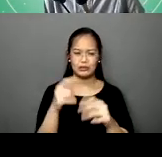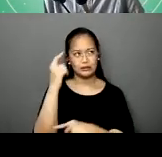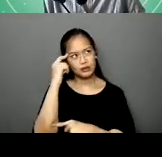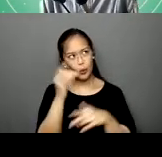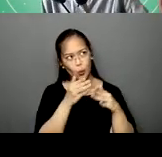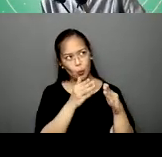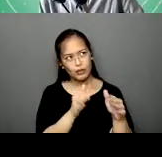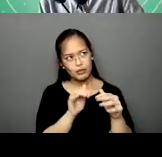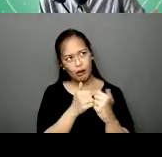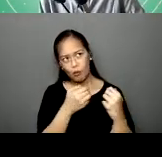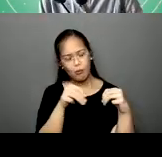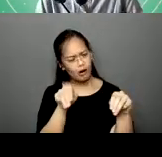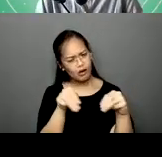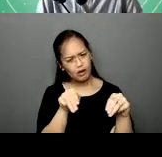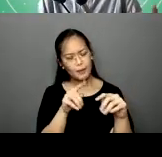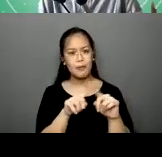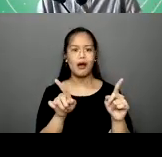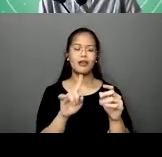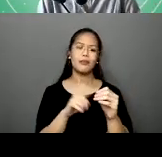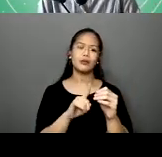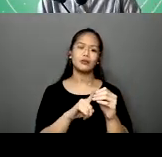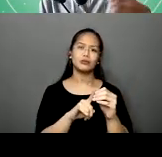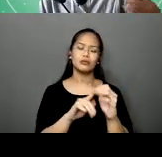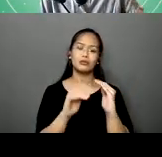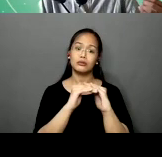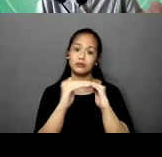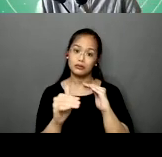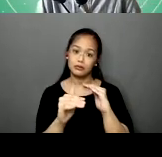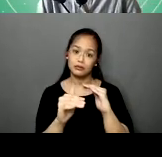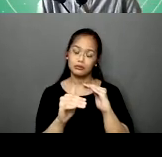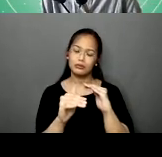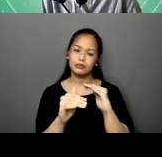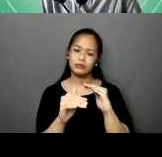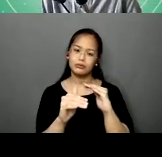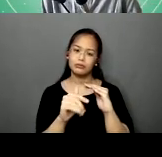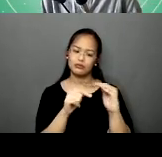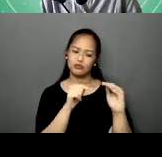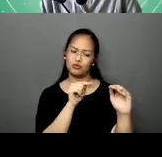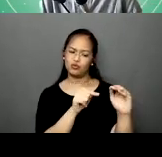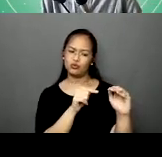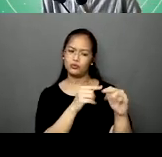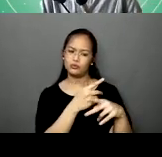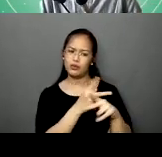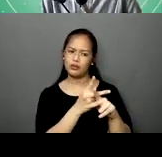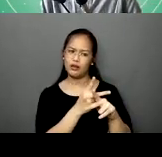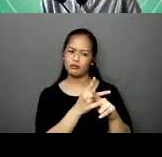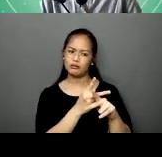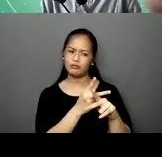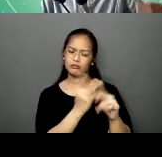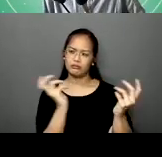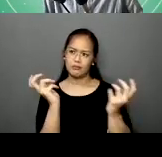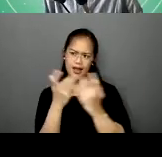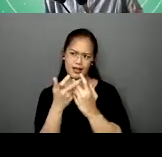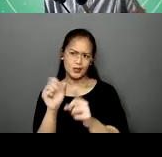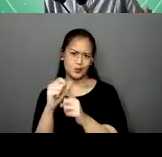marketing, but there are still ways to think of sustainability in terms of, is this message something that is socially responsible? Is